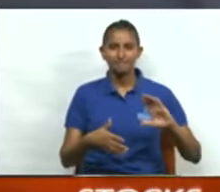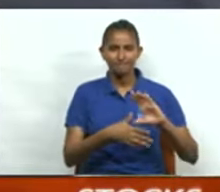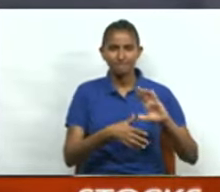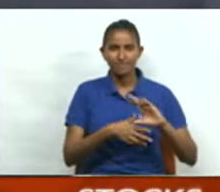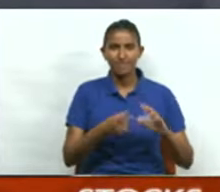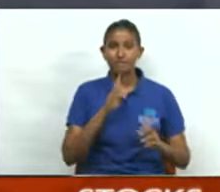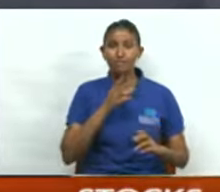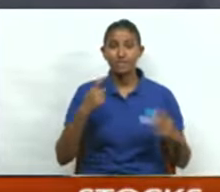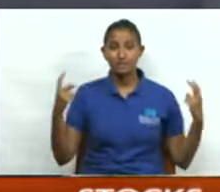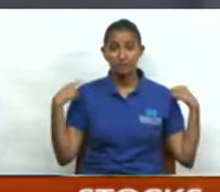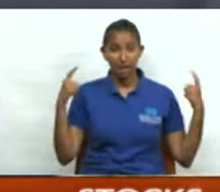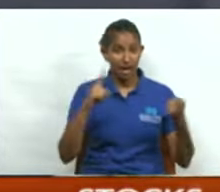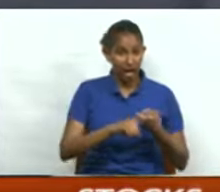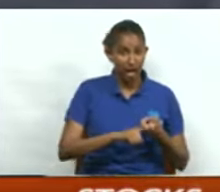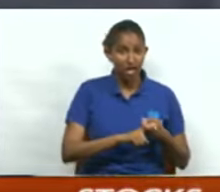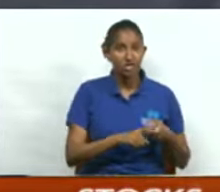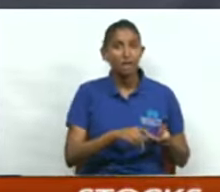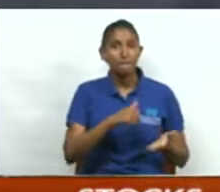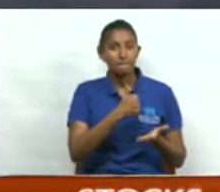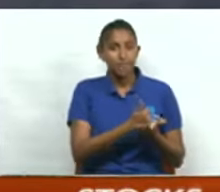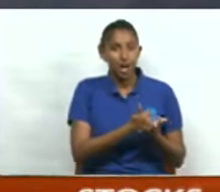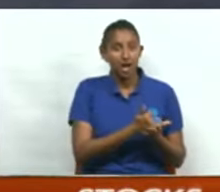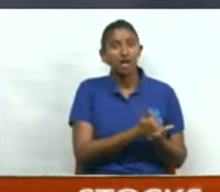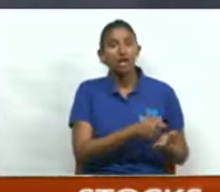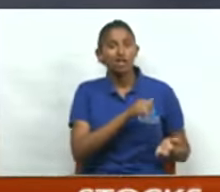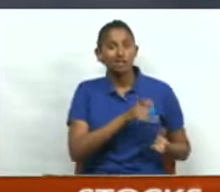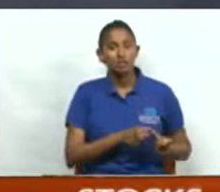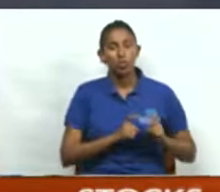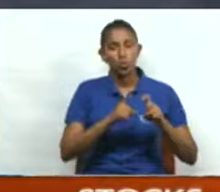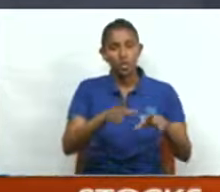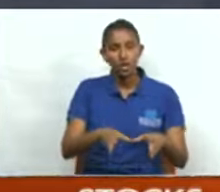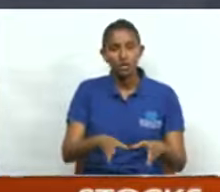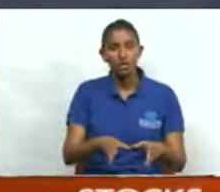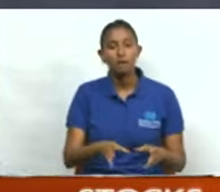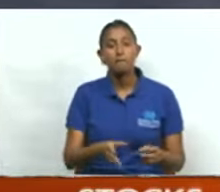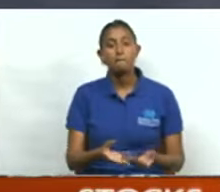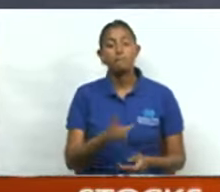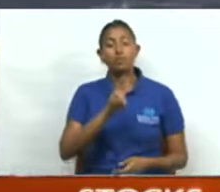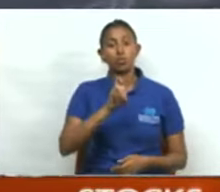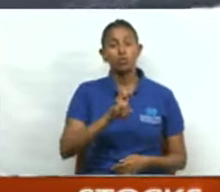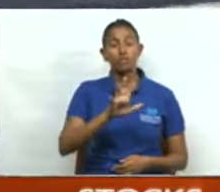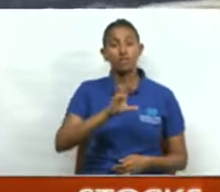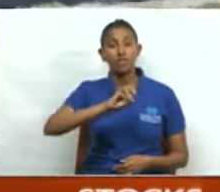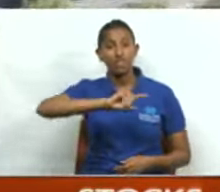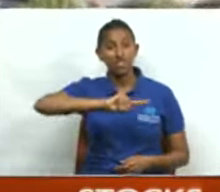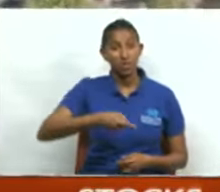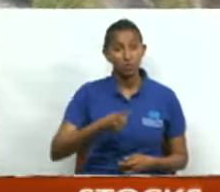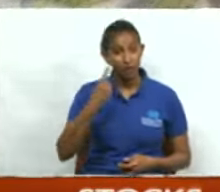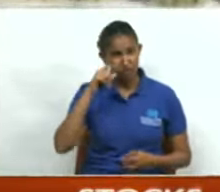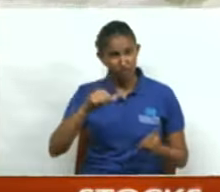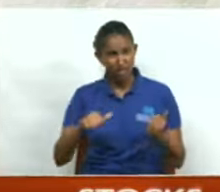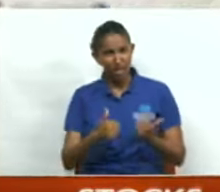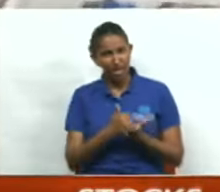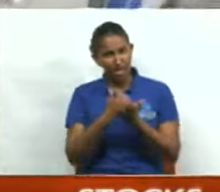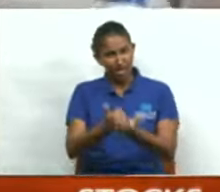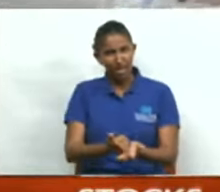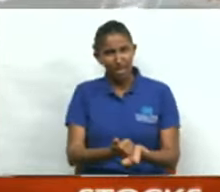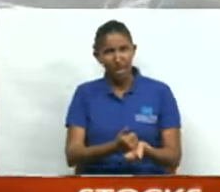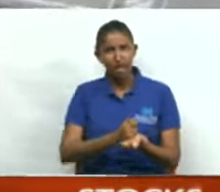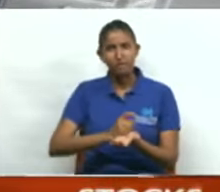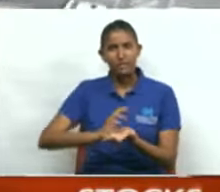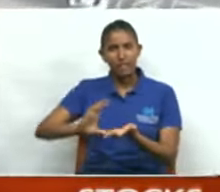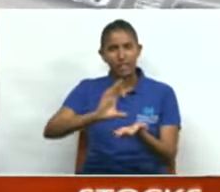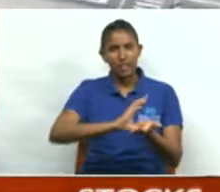US$250,000, which will assist in alleviating the effects of the oil spill that has affected the coast of Tobago, damaged beaches, reefs,